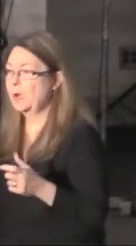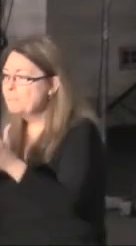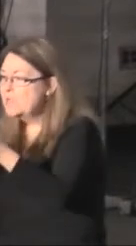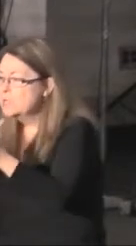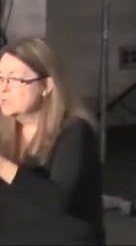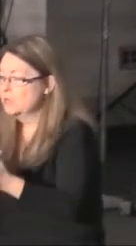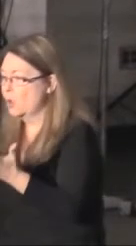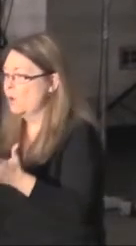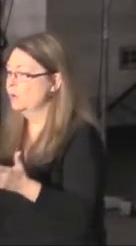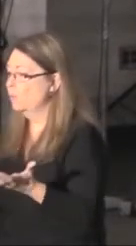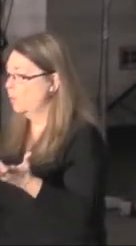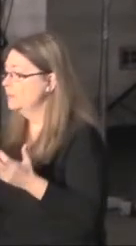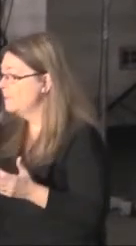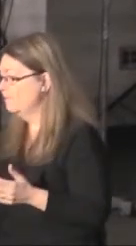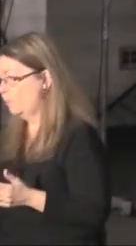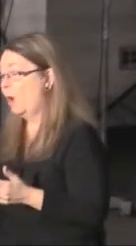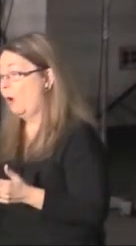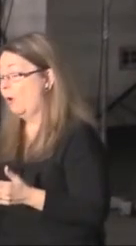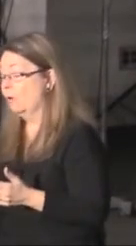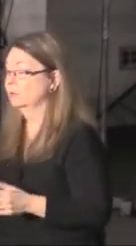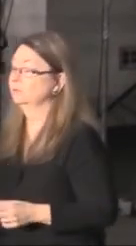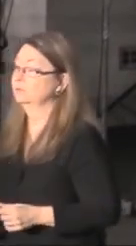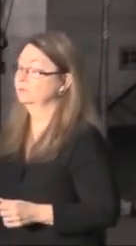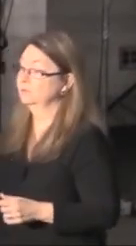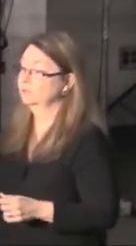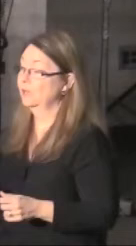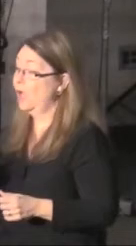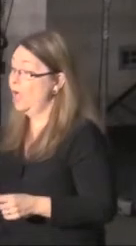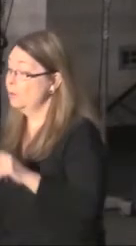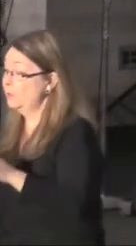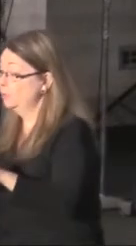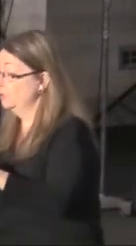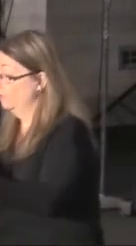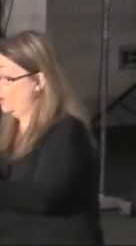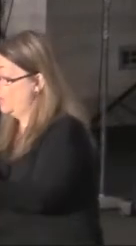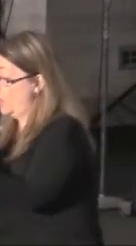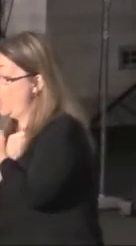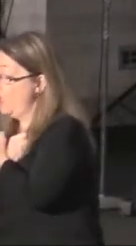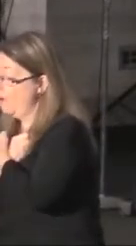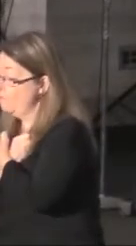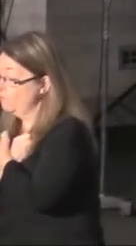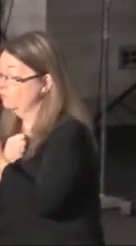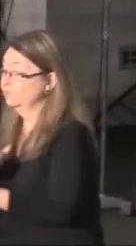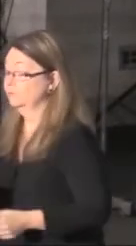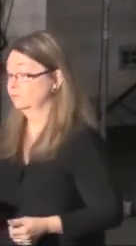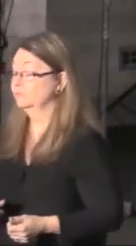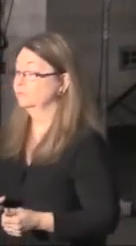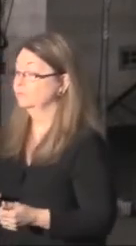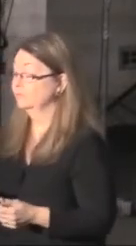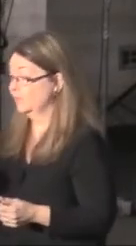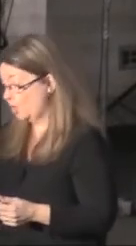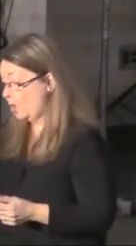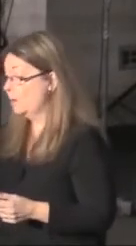goodwill. They wanted what was best for Paul. Look what he said in verse 16. The latter do it out of love, those who preach out of goodwill, knowing that I